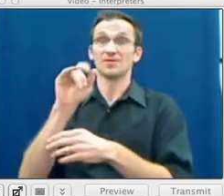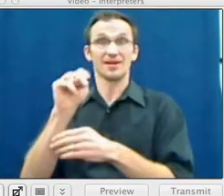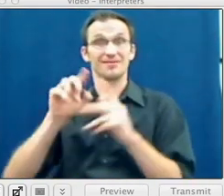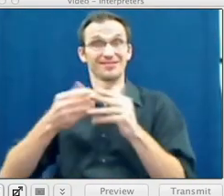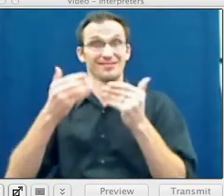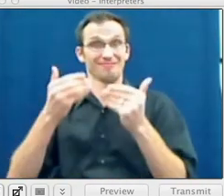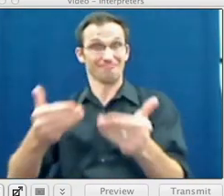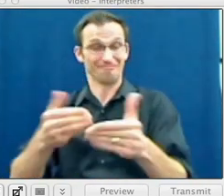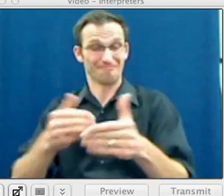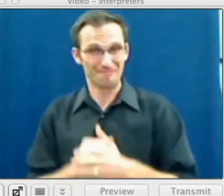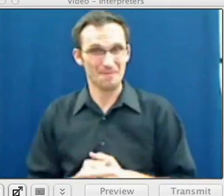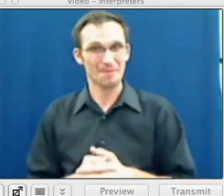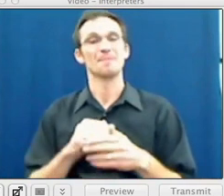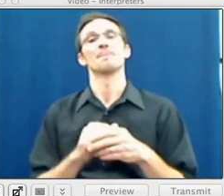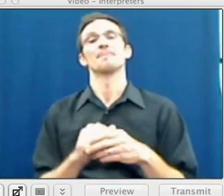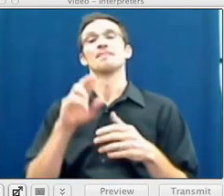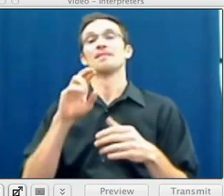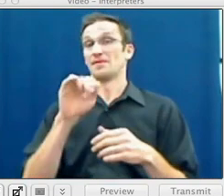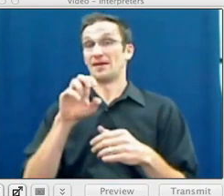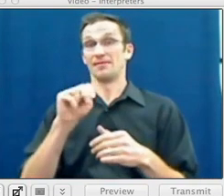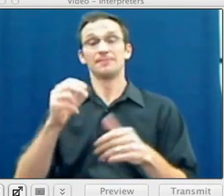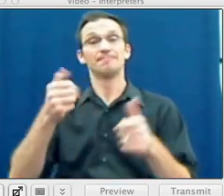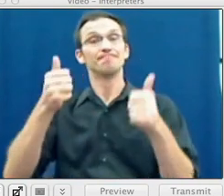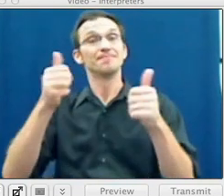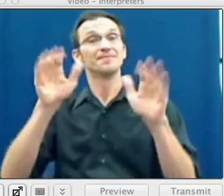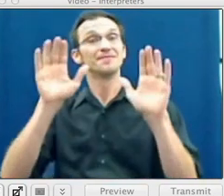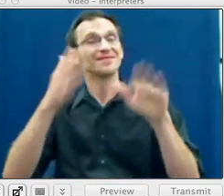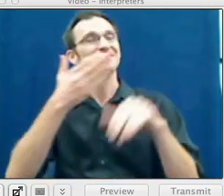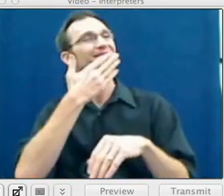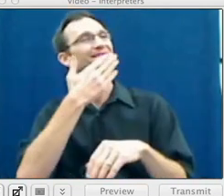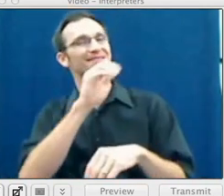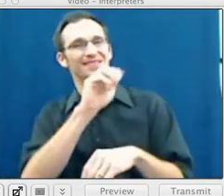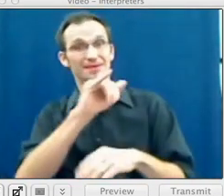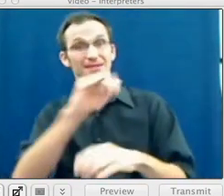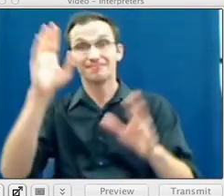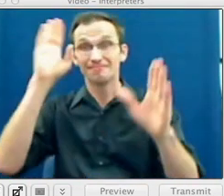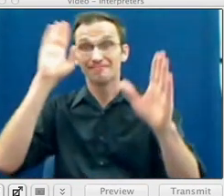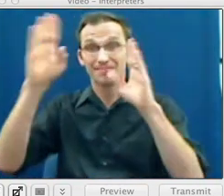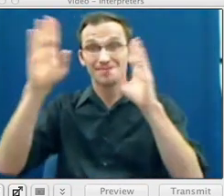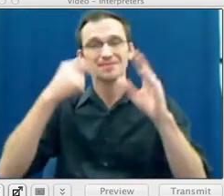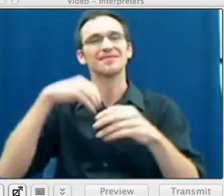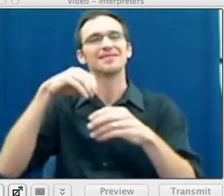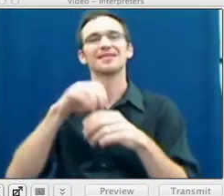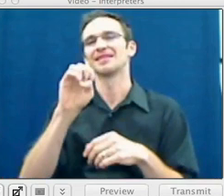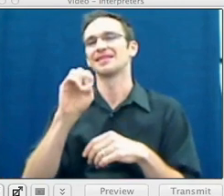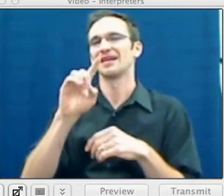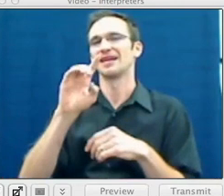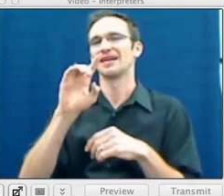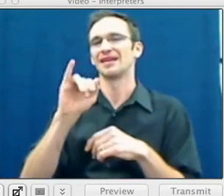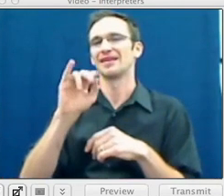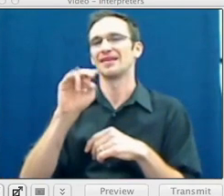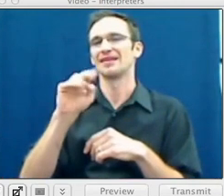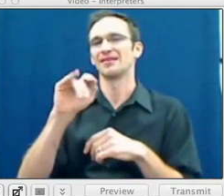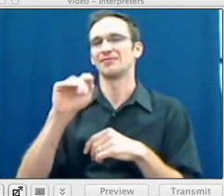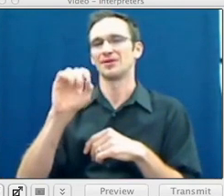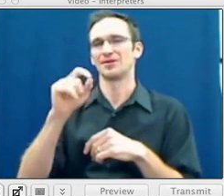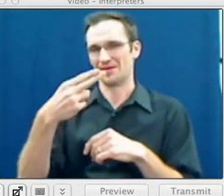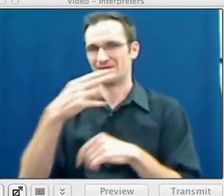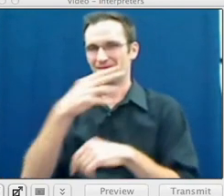Great. Thank you very much, Amy. Hello, everybody from Edinburgh, Scotland, where